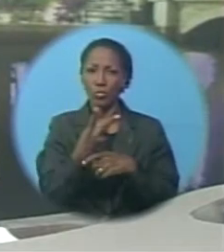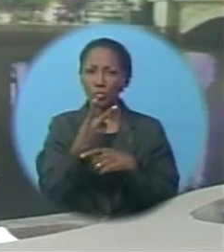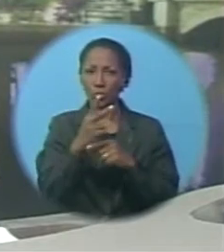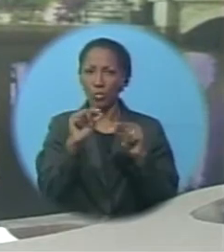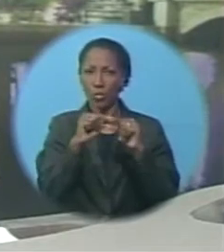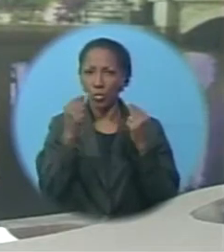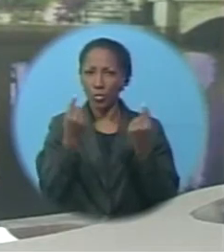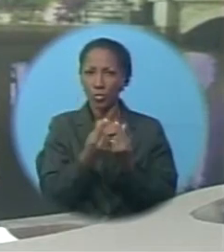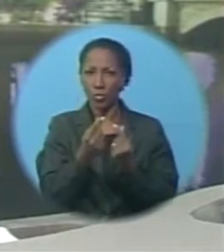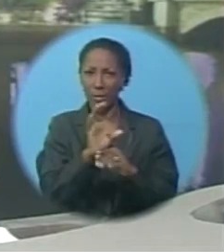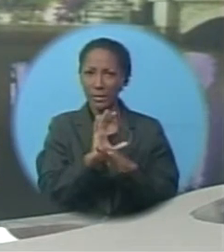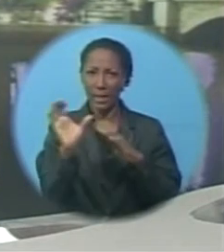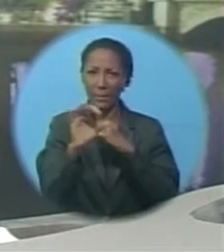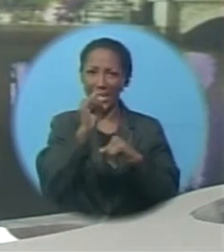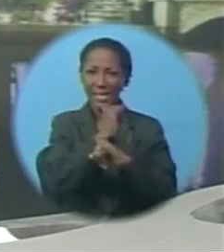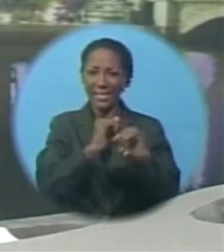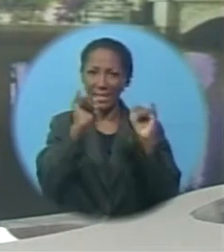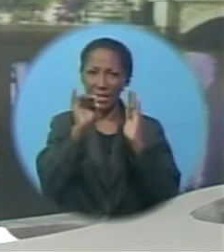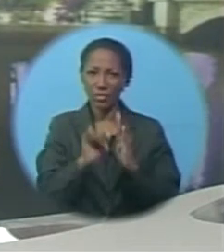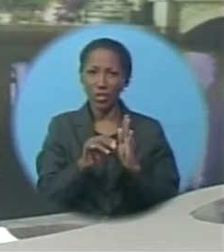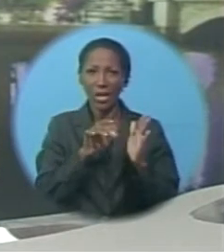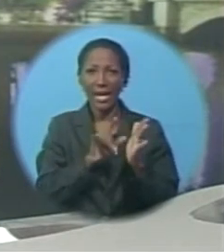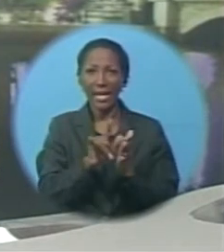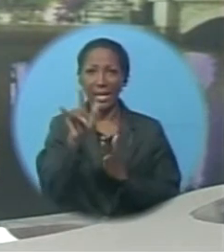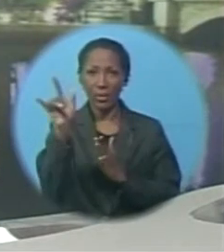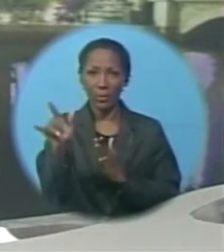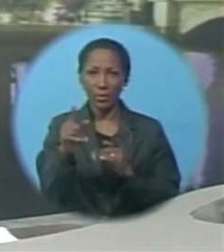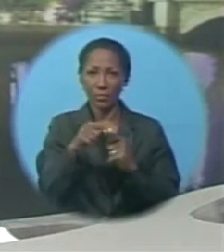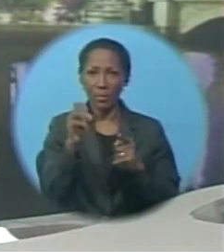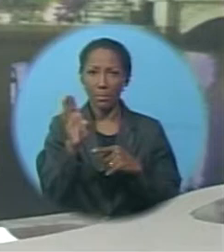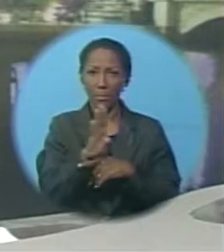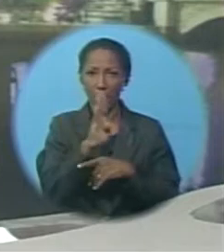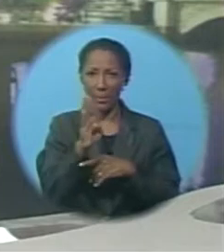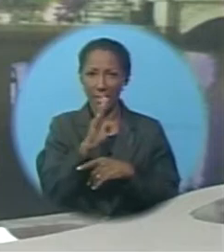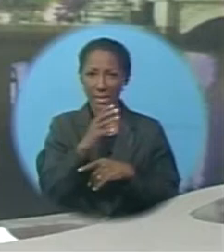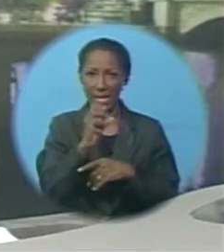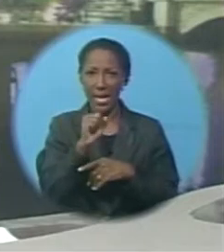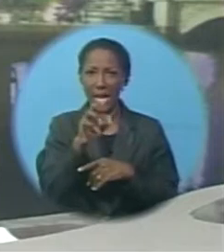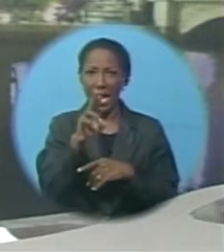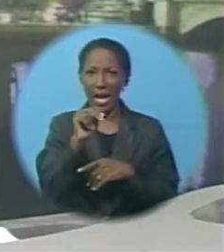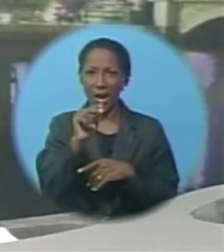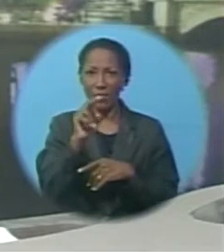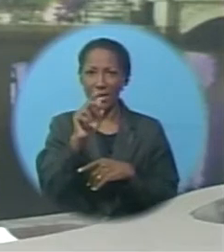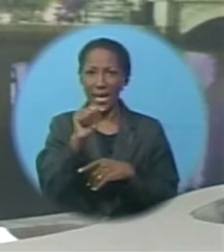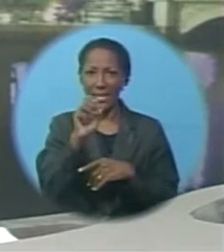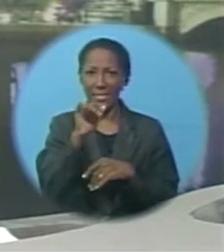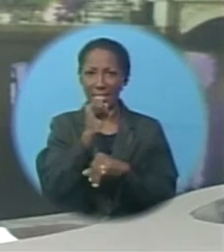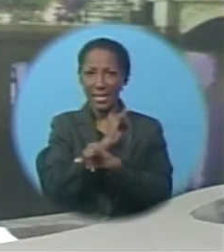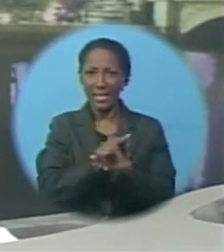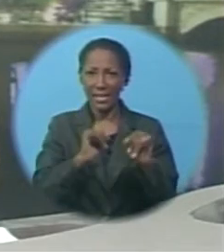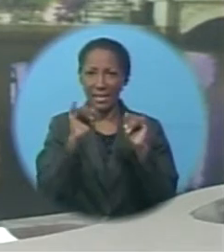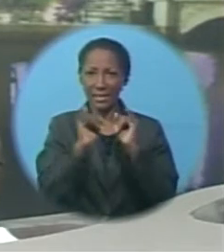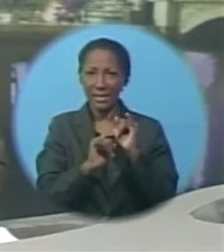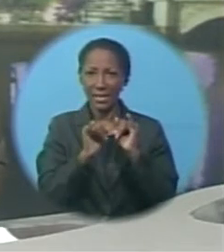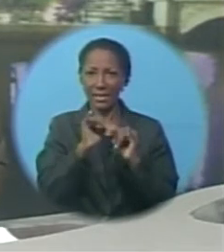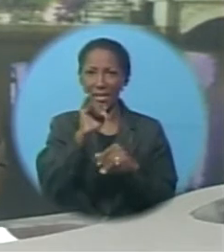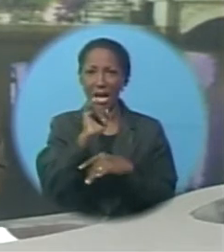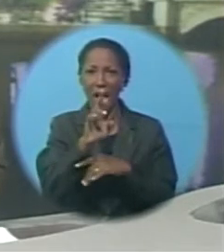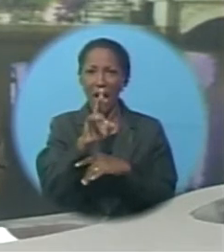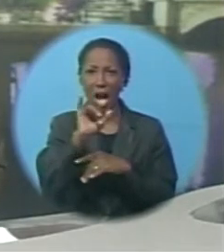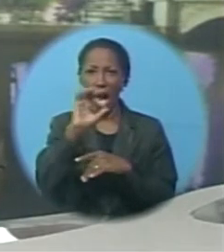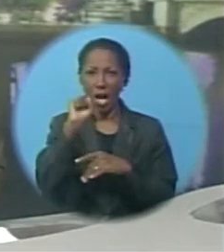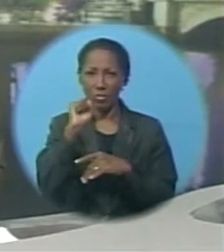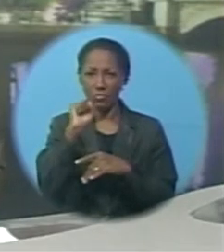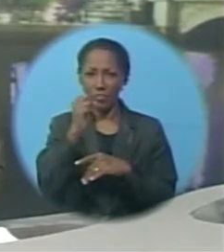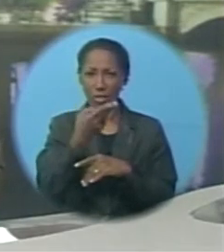shareholders, Caribbean International Airways Limited from Barbados and Arianta International, an Irish travel retail company. Ms.